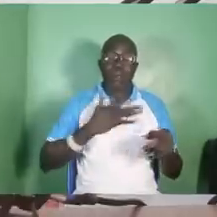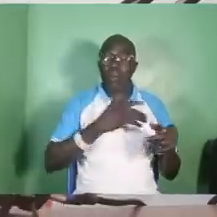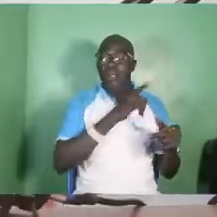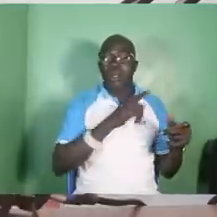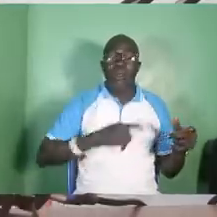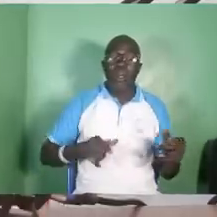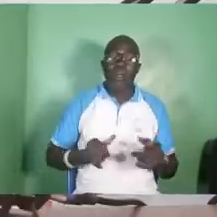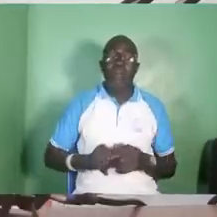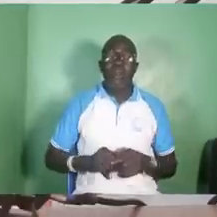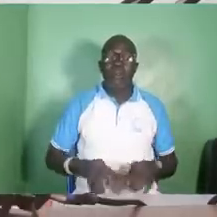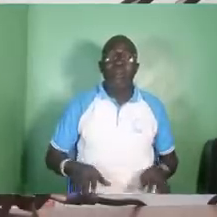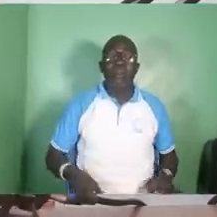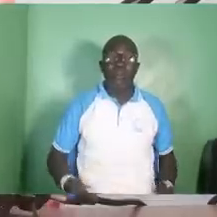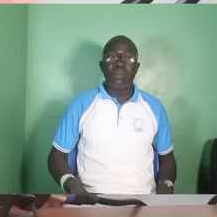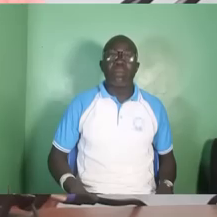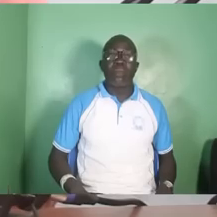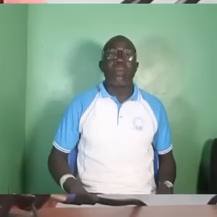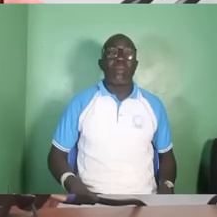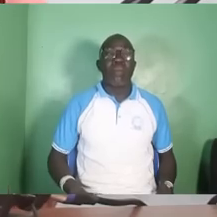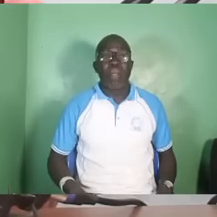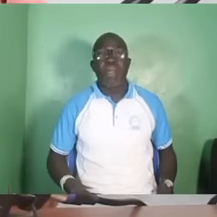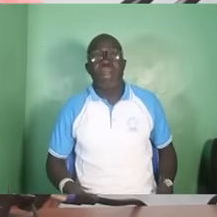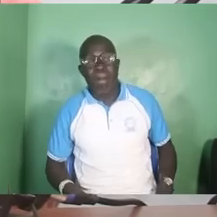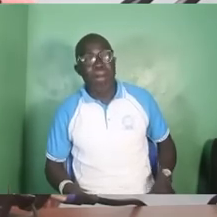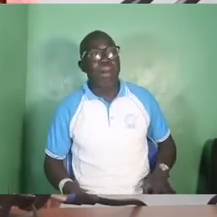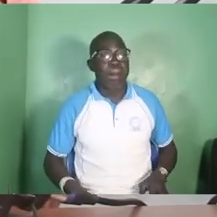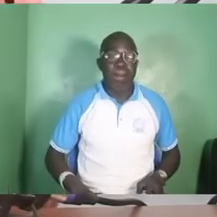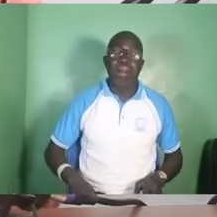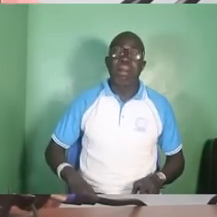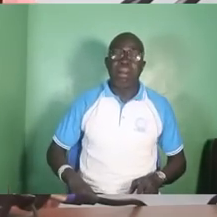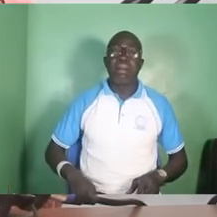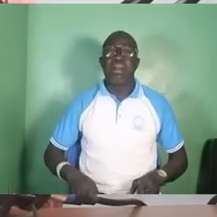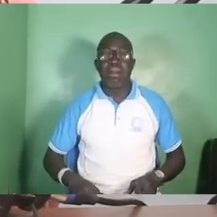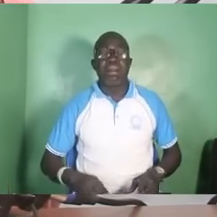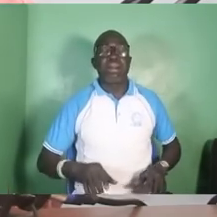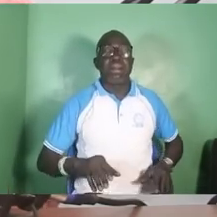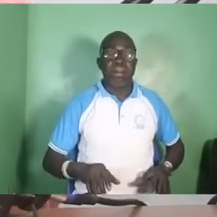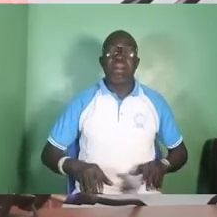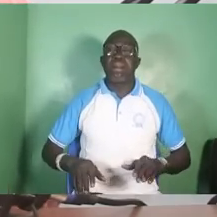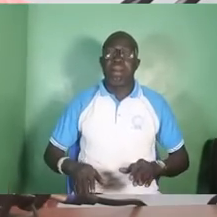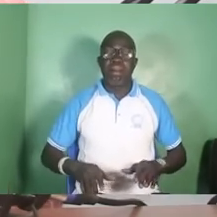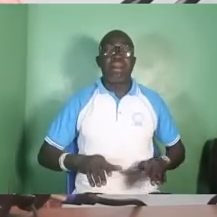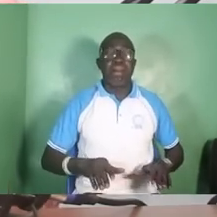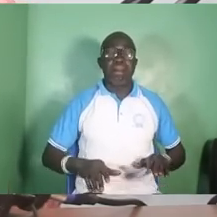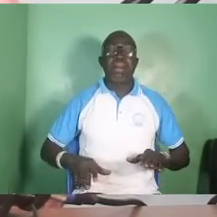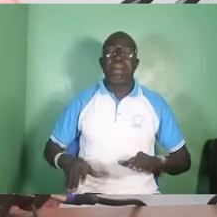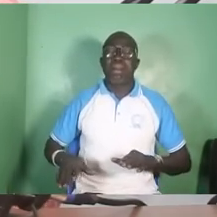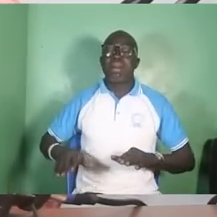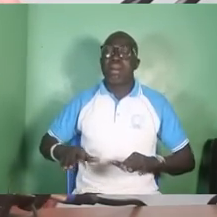fowo re kan mi owo iya no re owo re kan mi owo aye mi